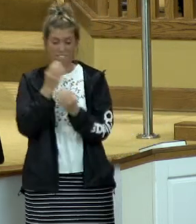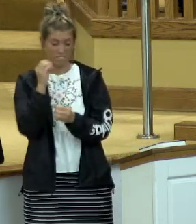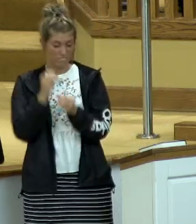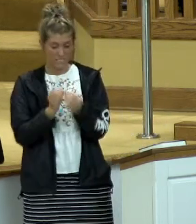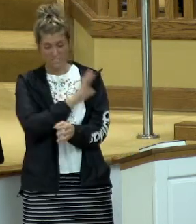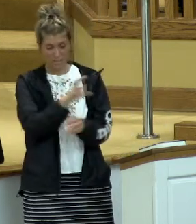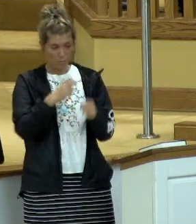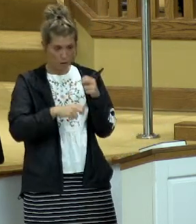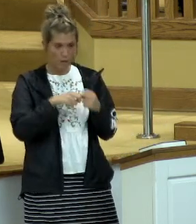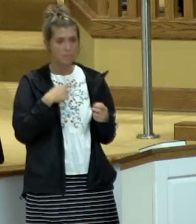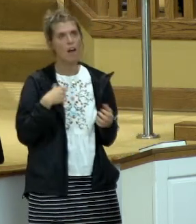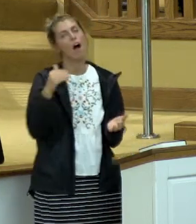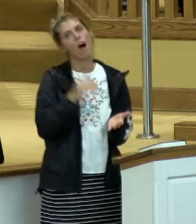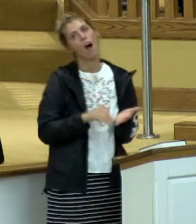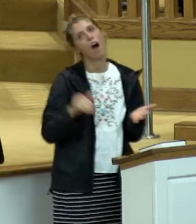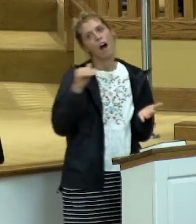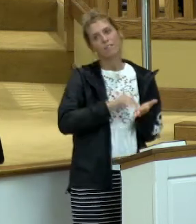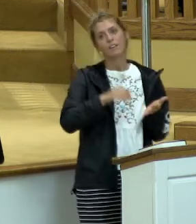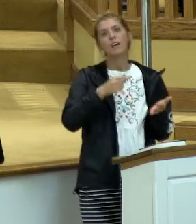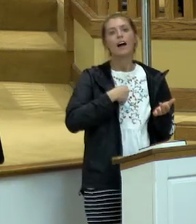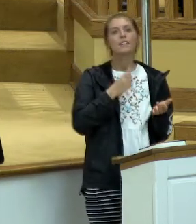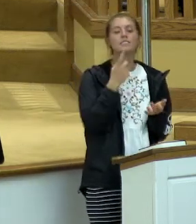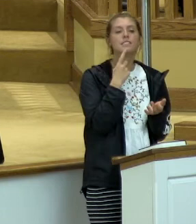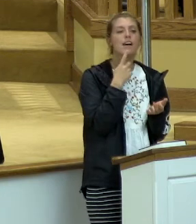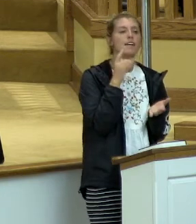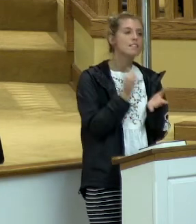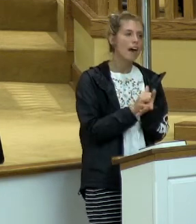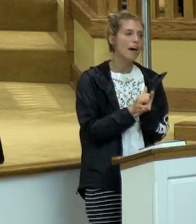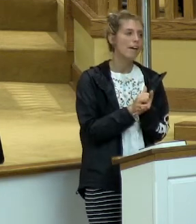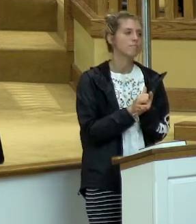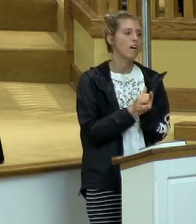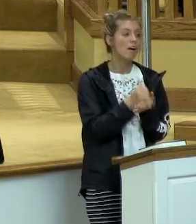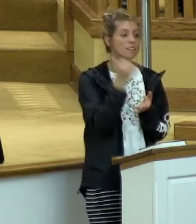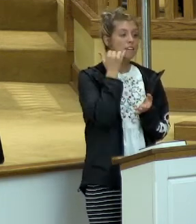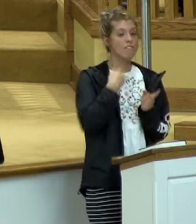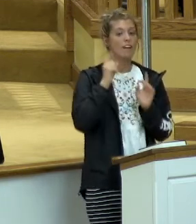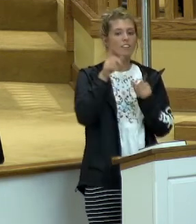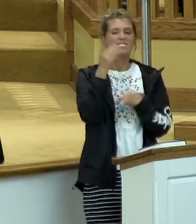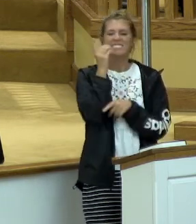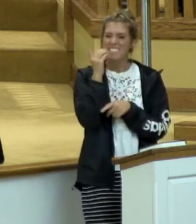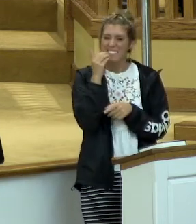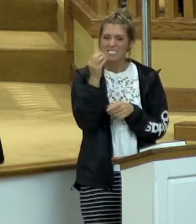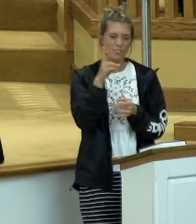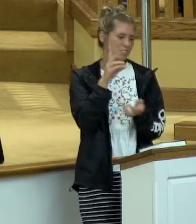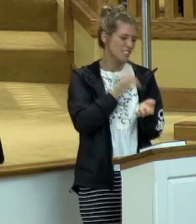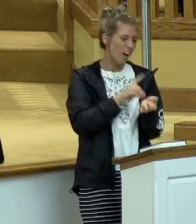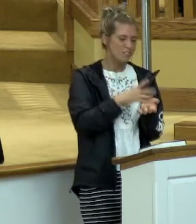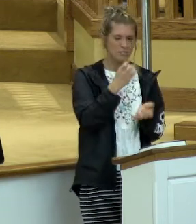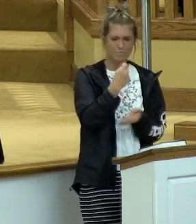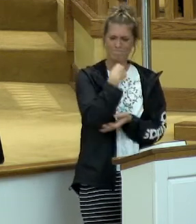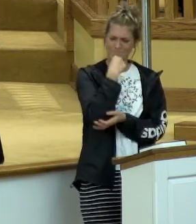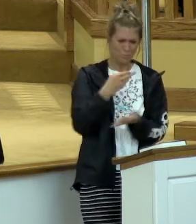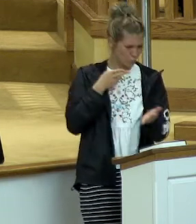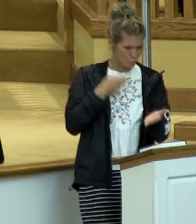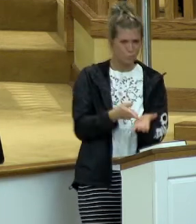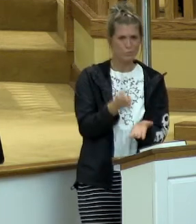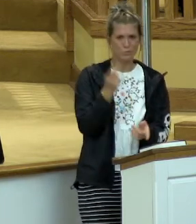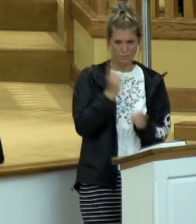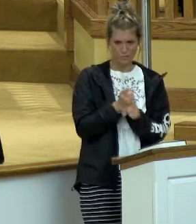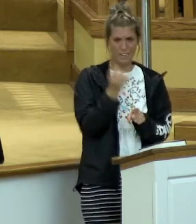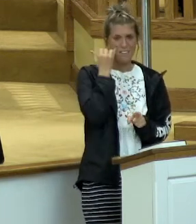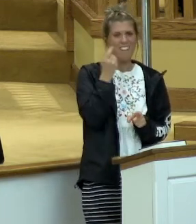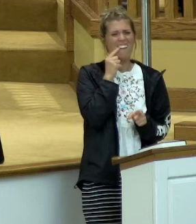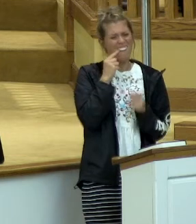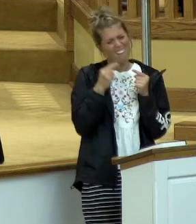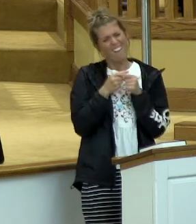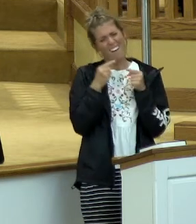it. And you've heard me oftentimes say that if I go to the dentist or a doctor's office, I want them to tell me the truth.